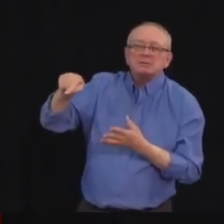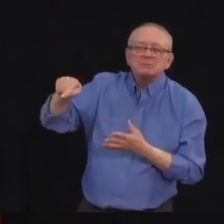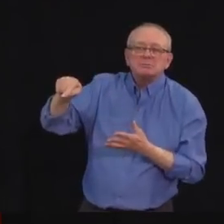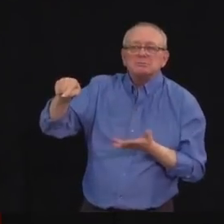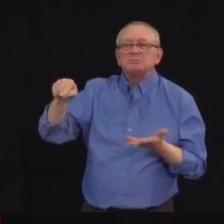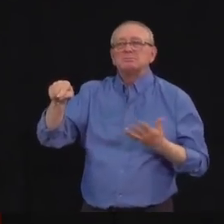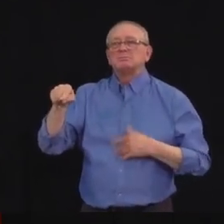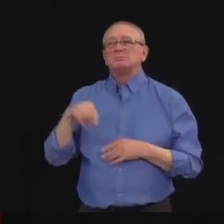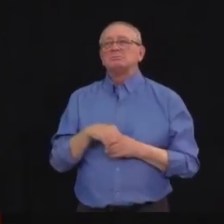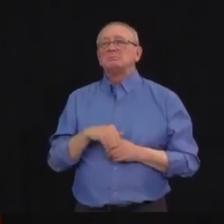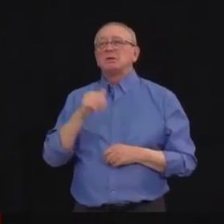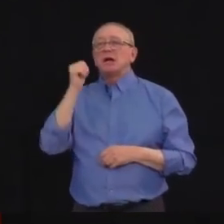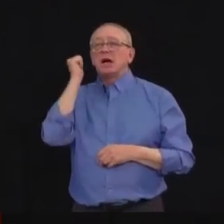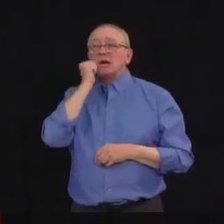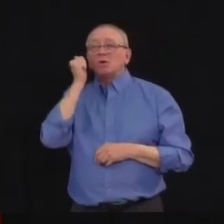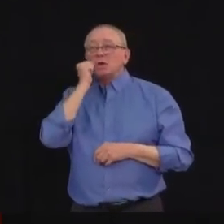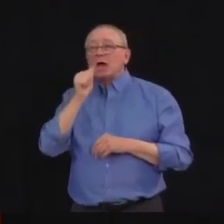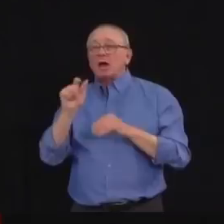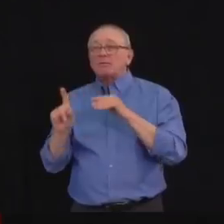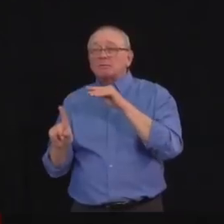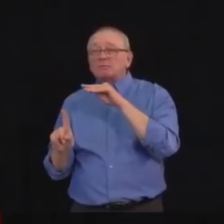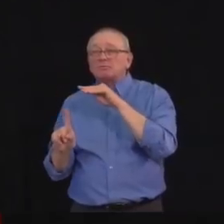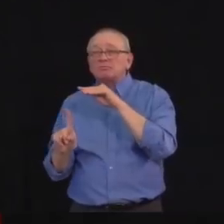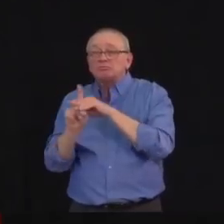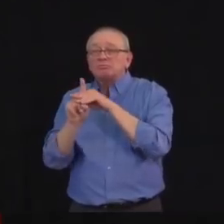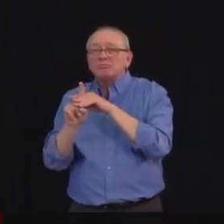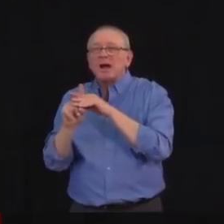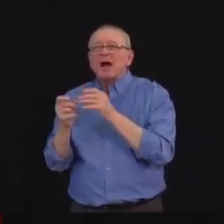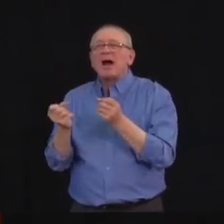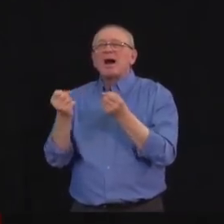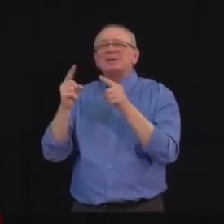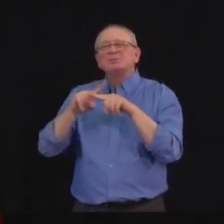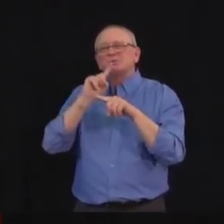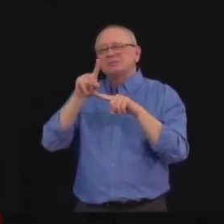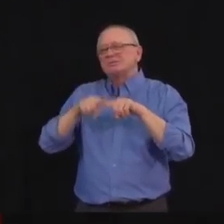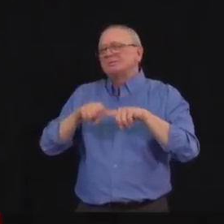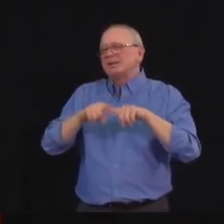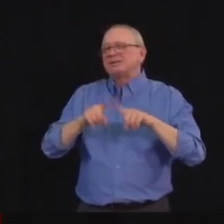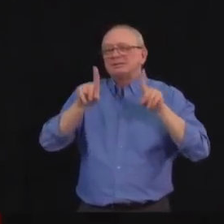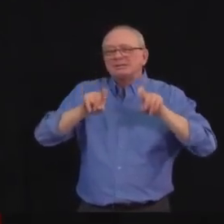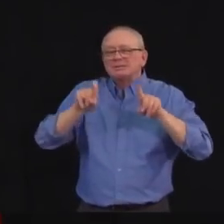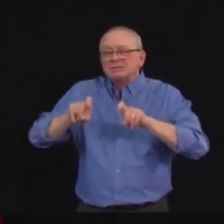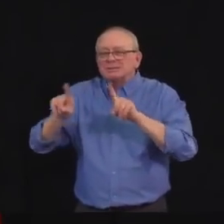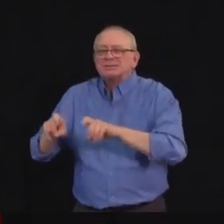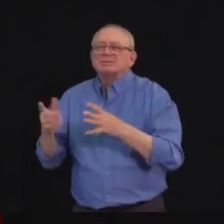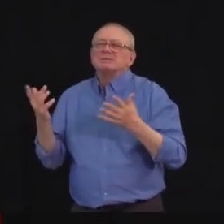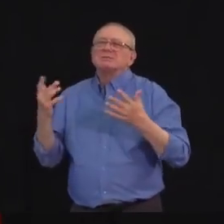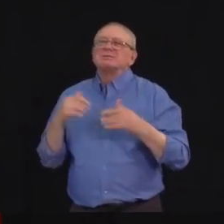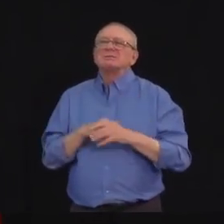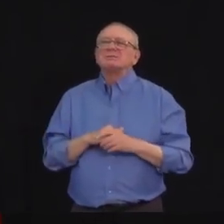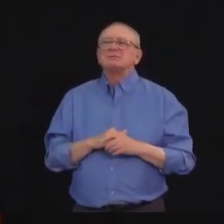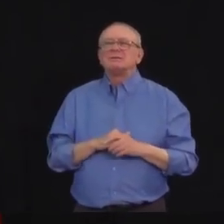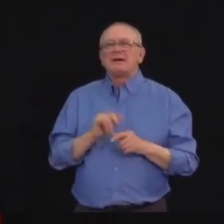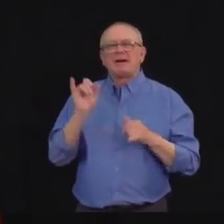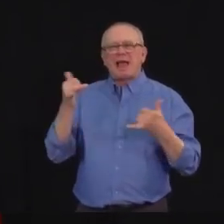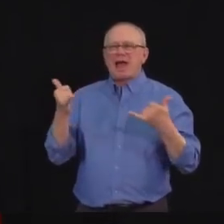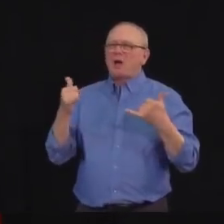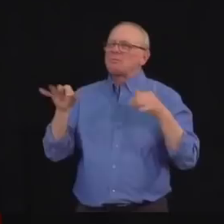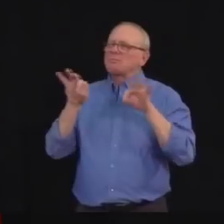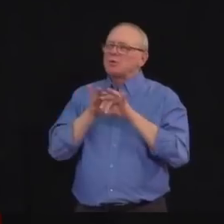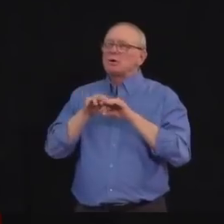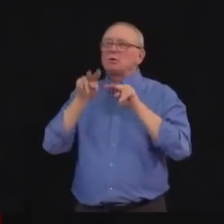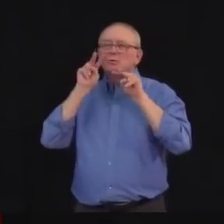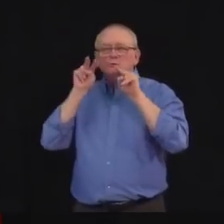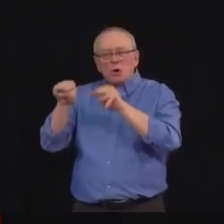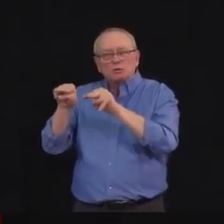So going forward, that will hopefully remain stable. We intend to remain accessible to all Albertans who have symptoms